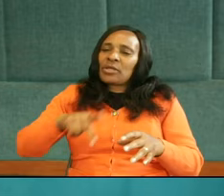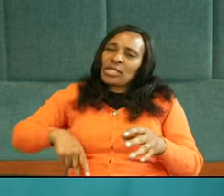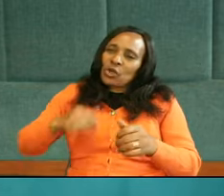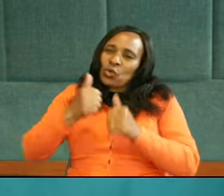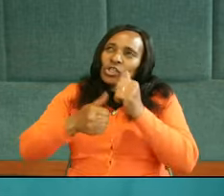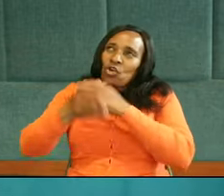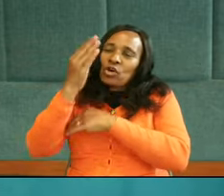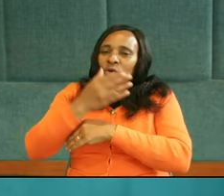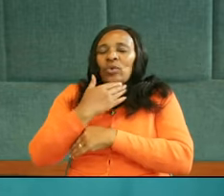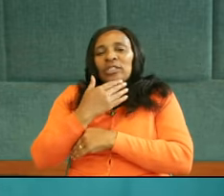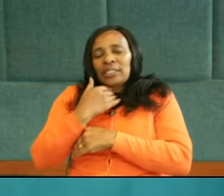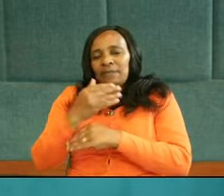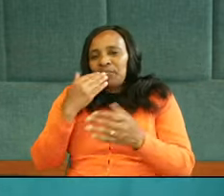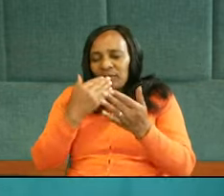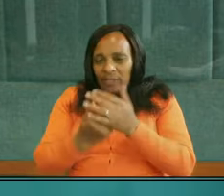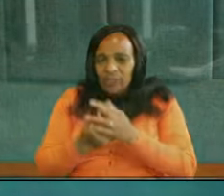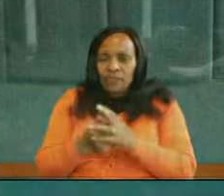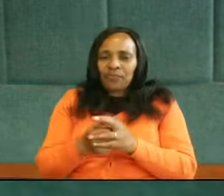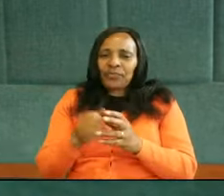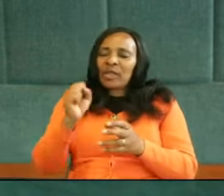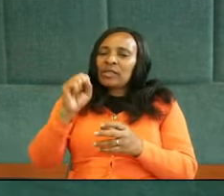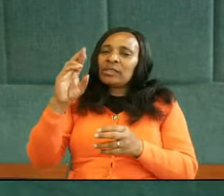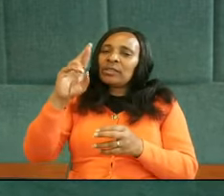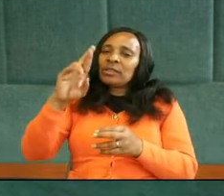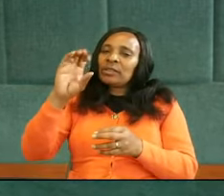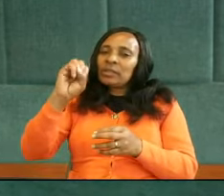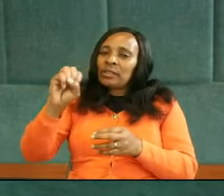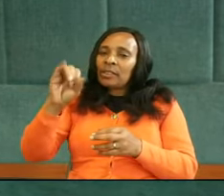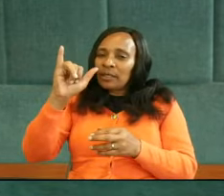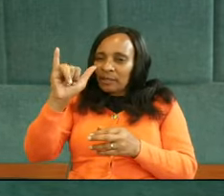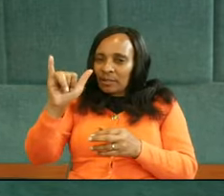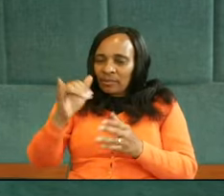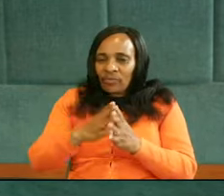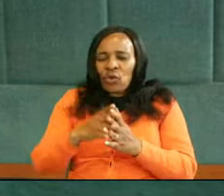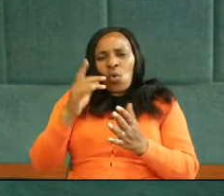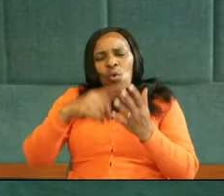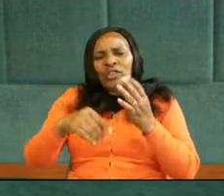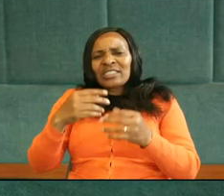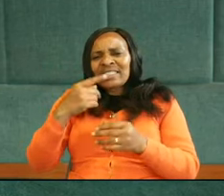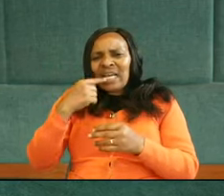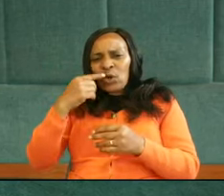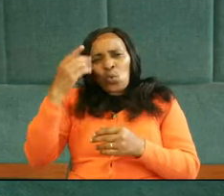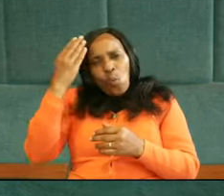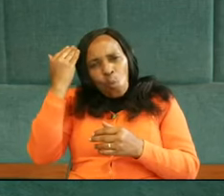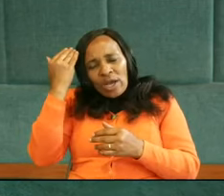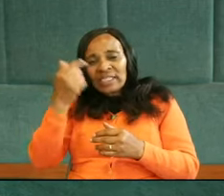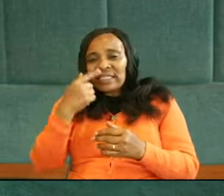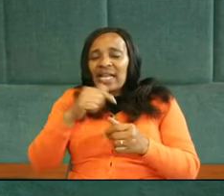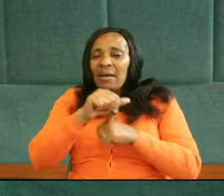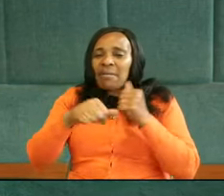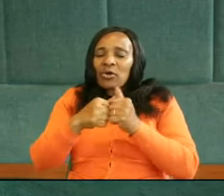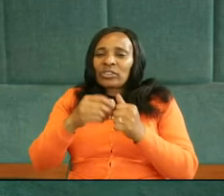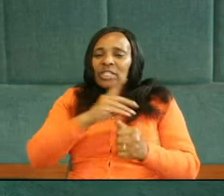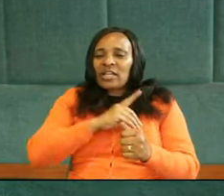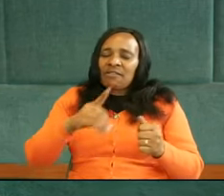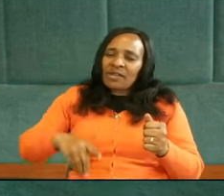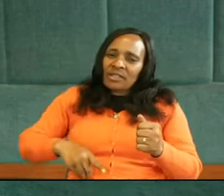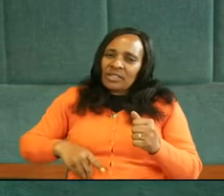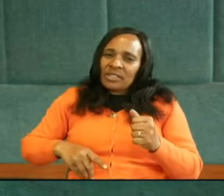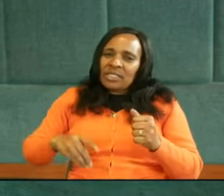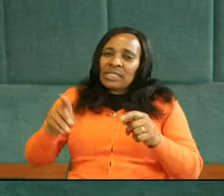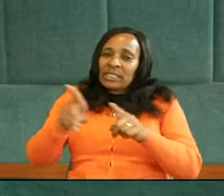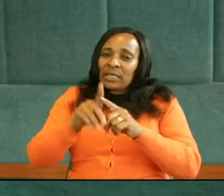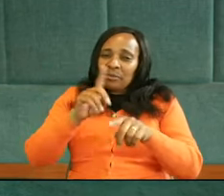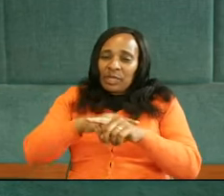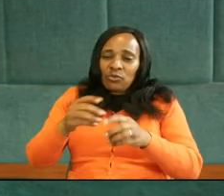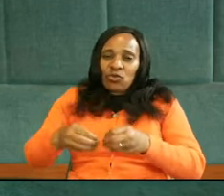Thank you for that. Ashley, what does Ellen White tell us about David? As you give us that